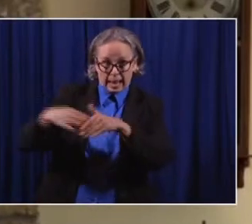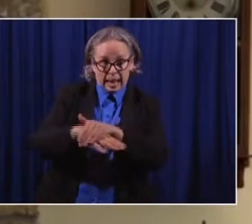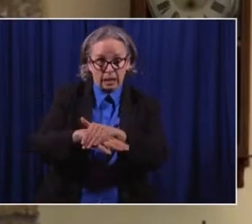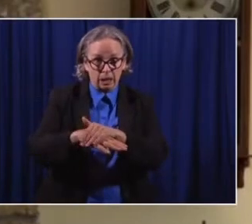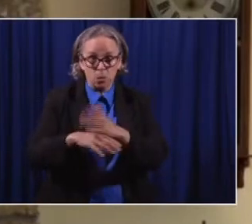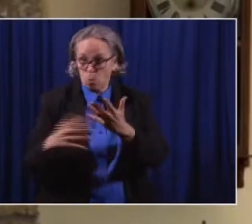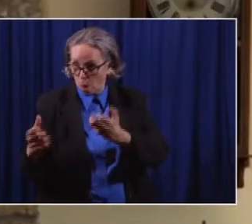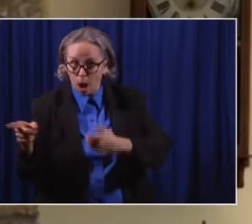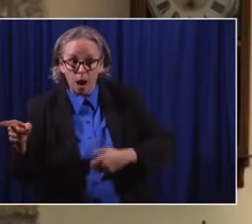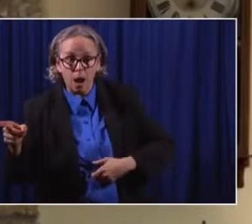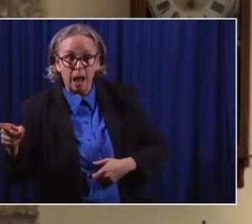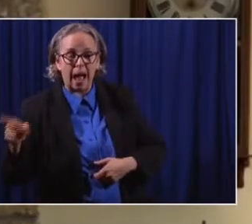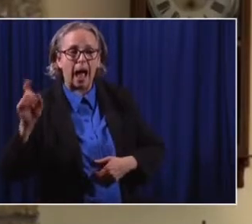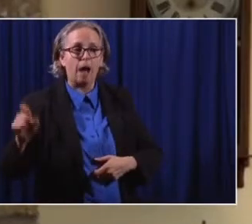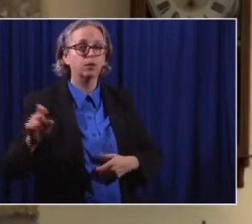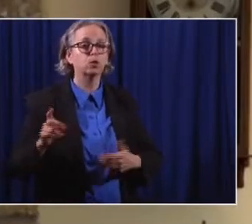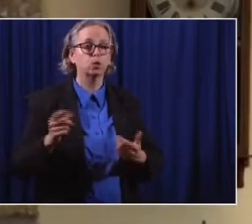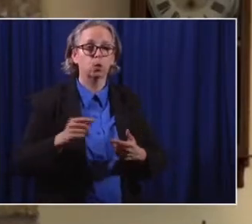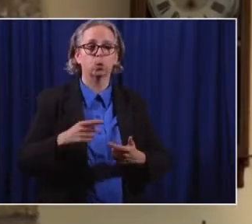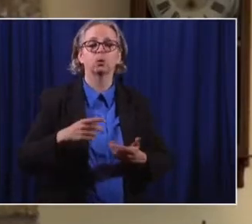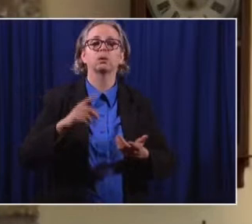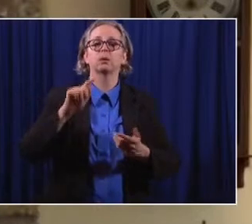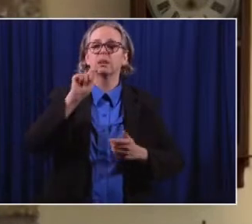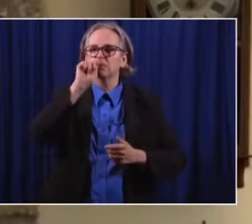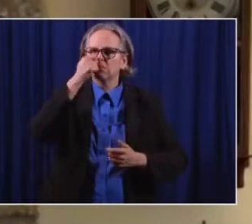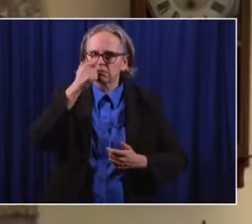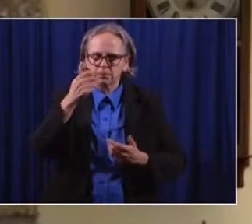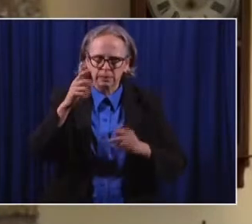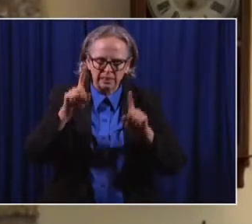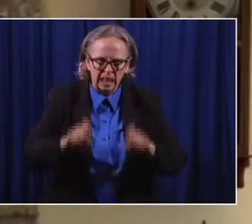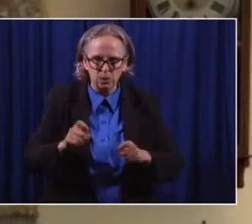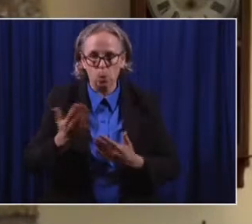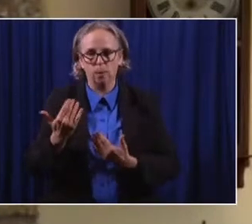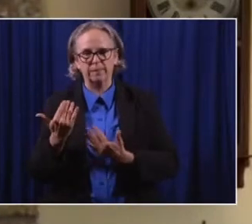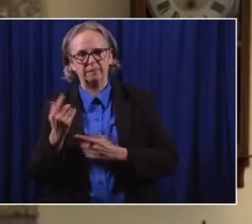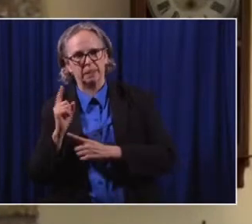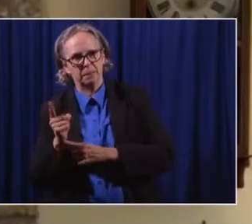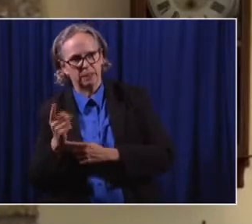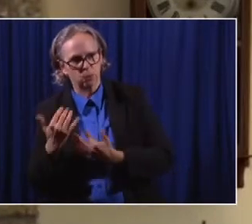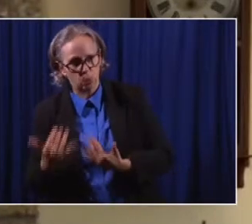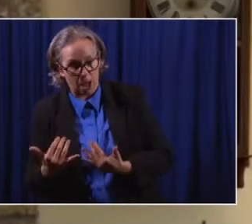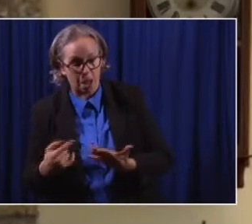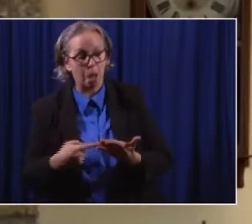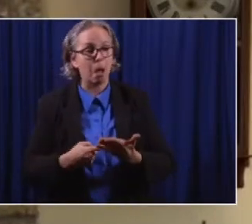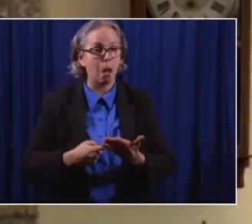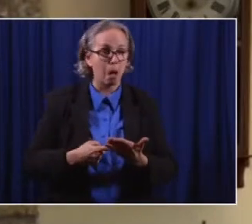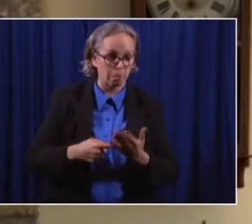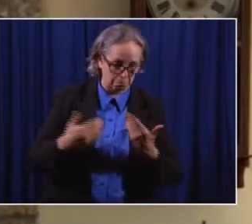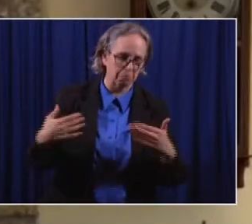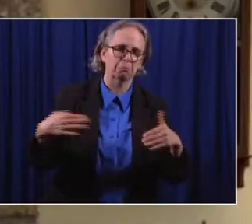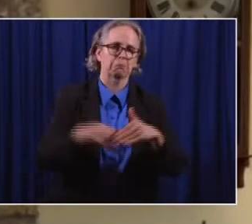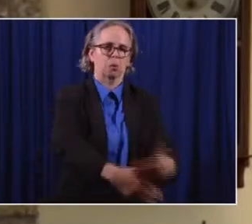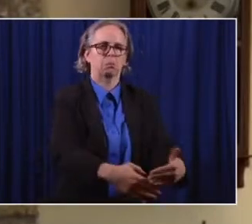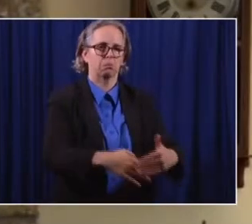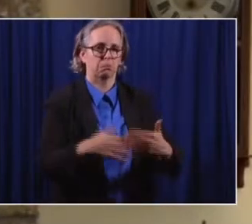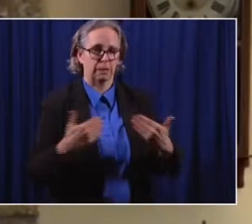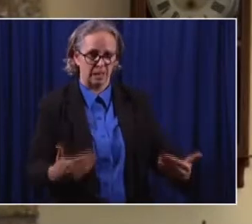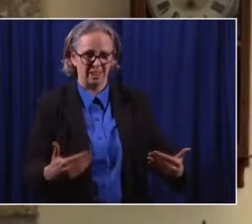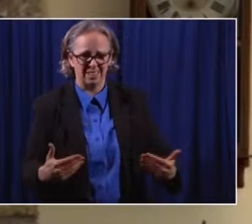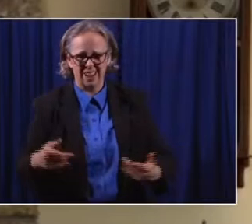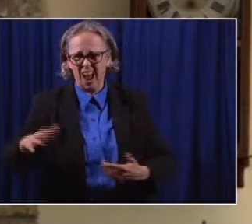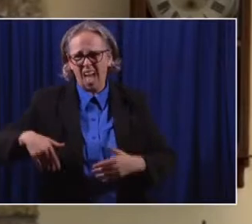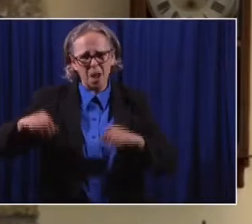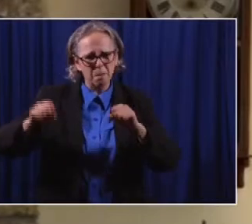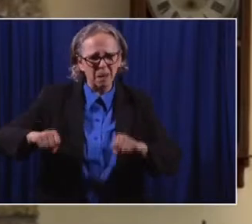15 minutes later, if you clear it, then you go in. Now, we're not there yet, but these are on the